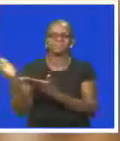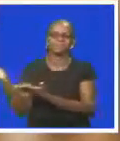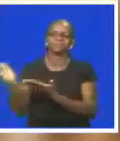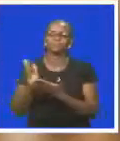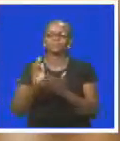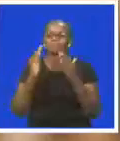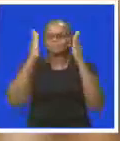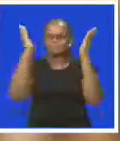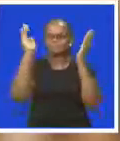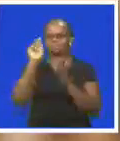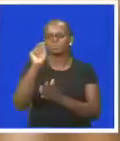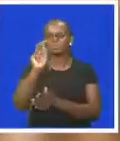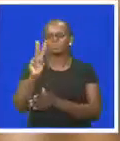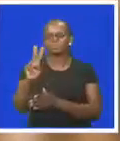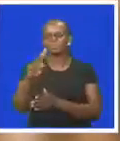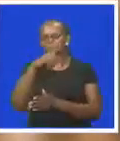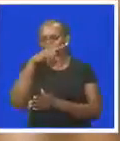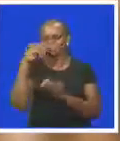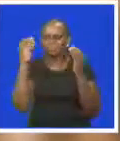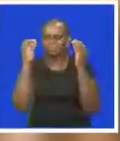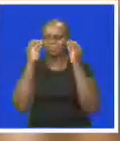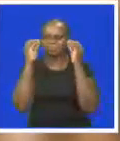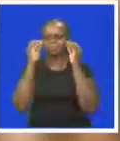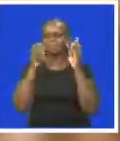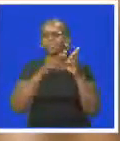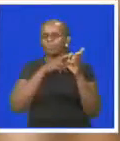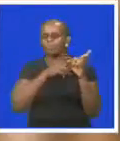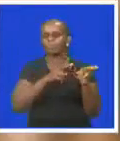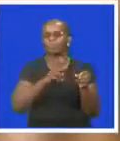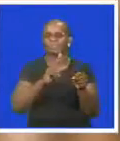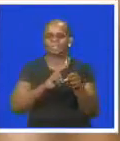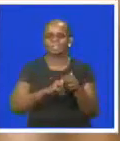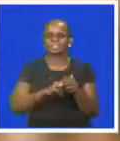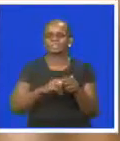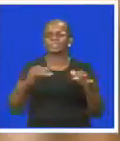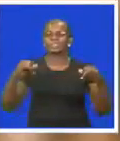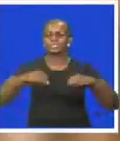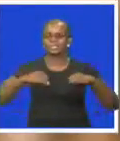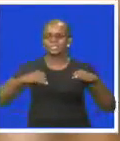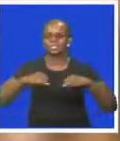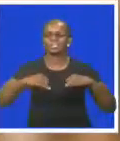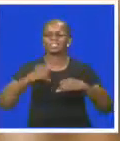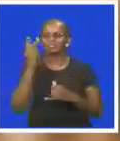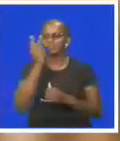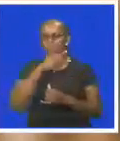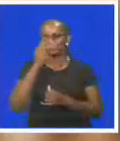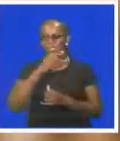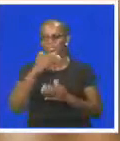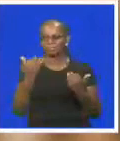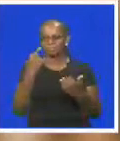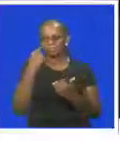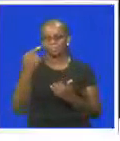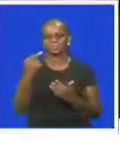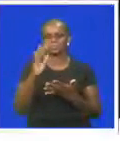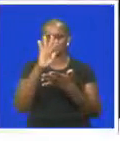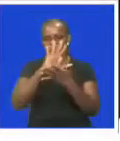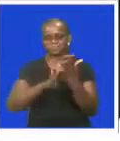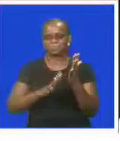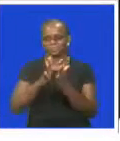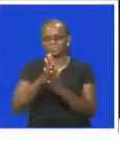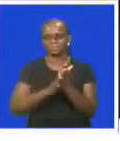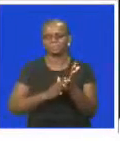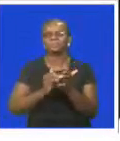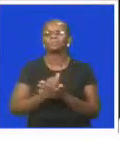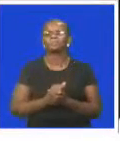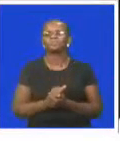Dlamini, and as like I said, I'm hoping that you are geared up for another day of learning, and this is what your timetable looks like today. From